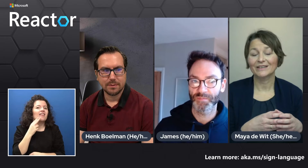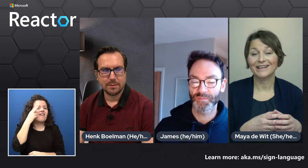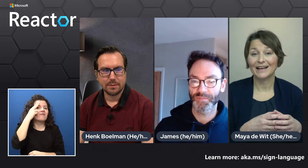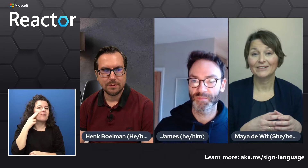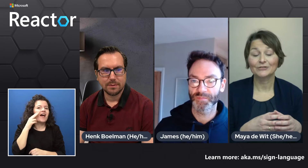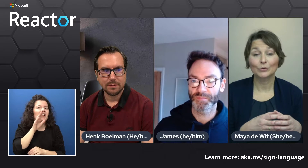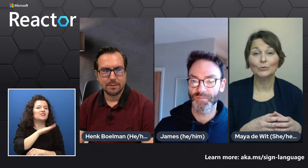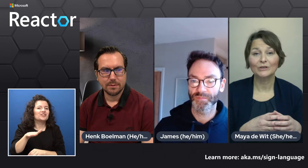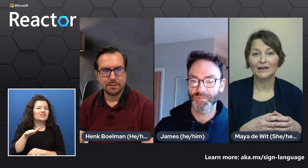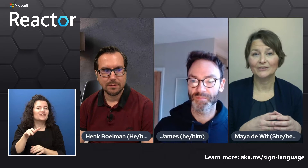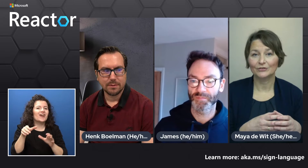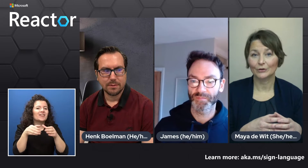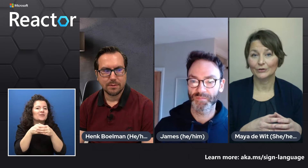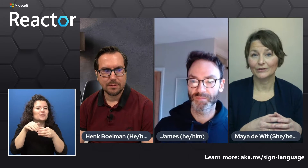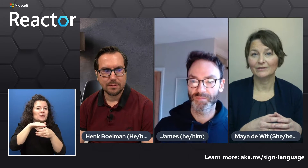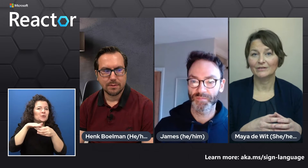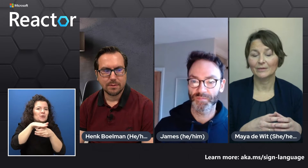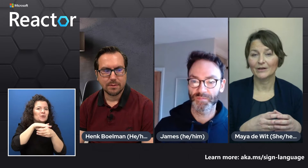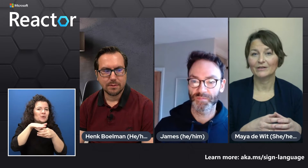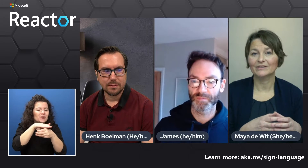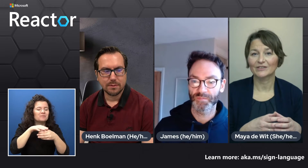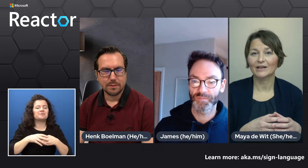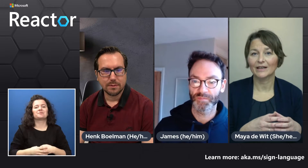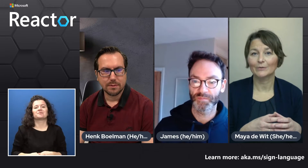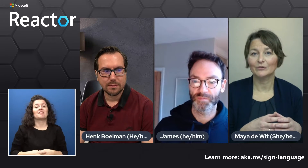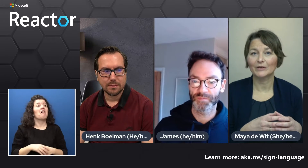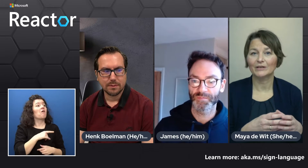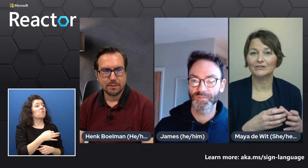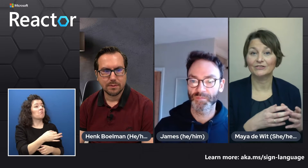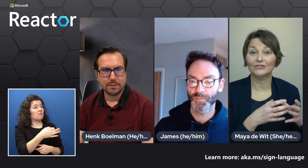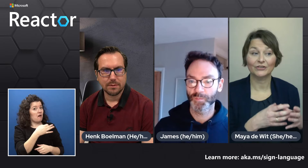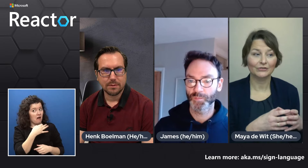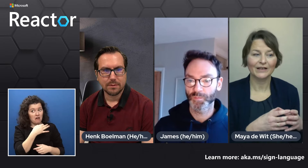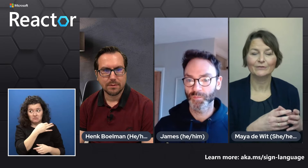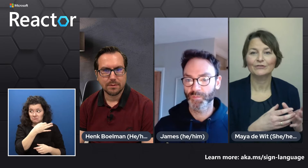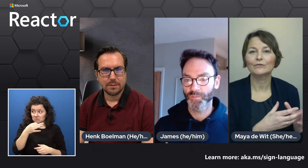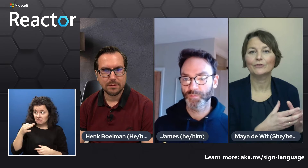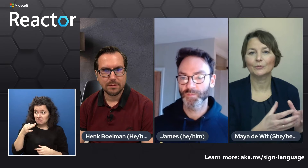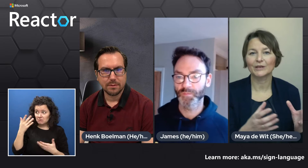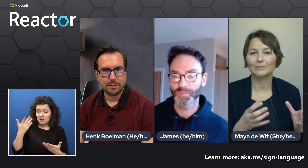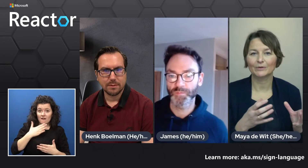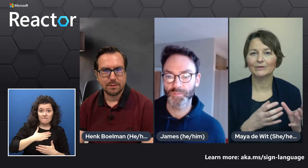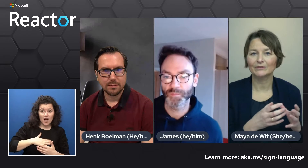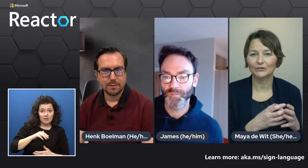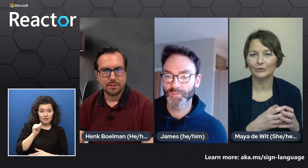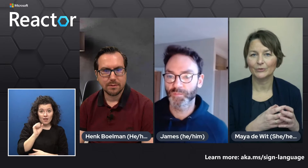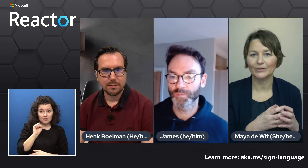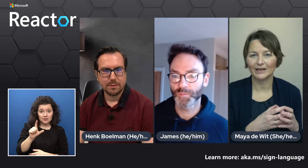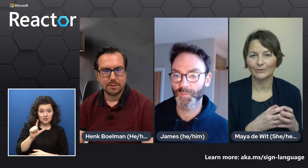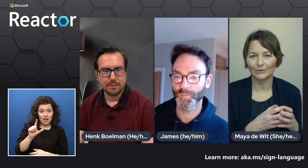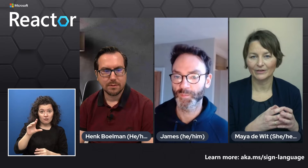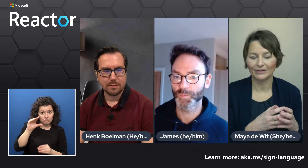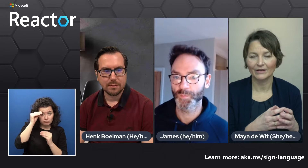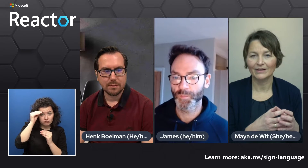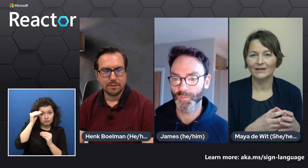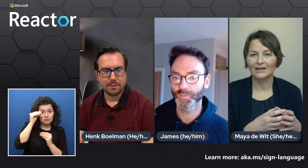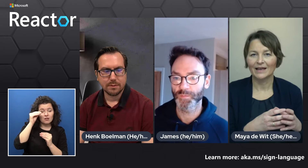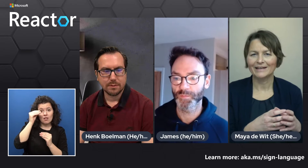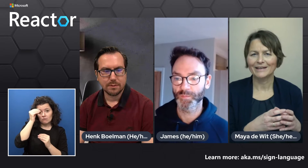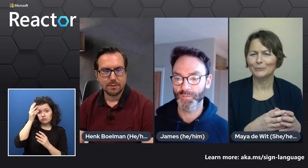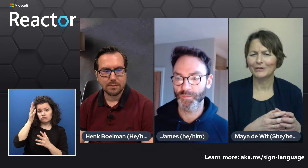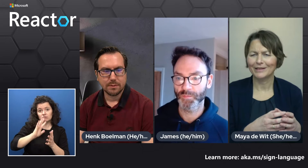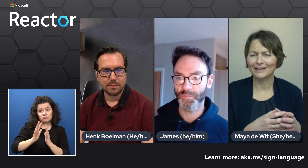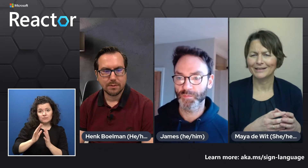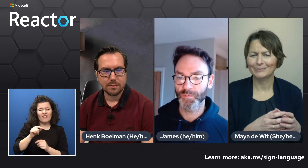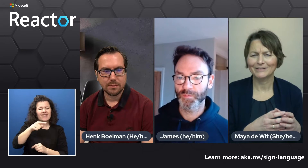Actually, they asked who would like to learn American Sign Language, because the children have so few people to communicate with. And